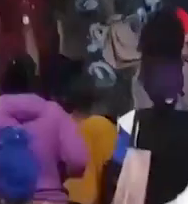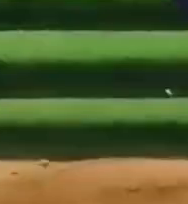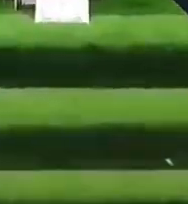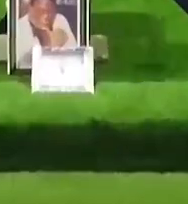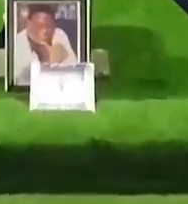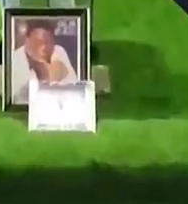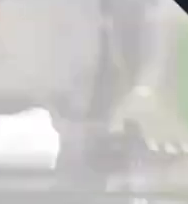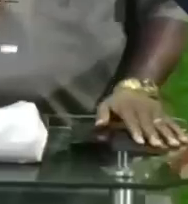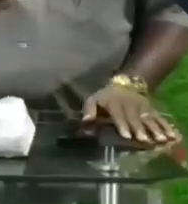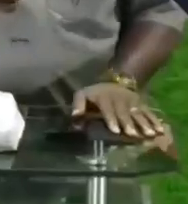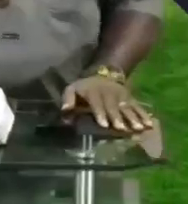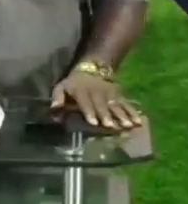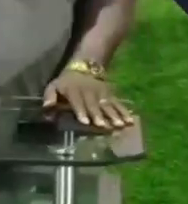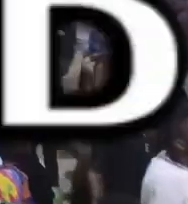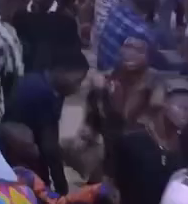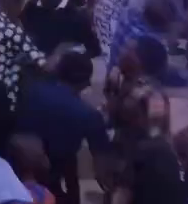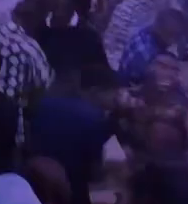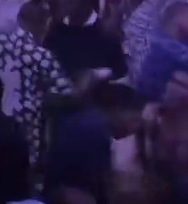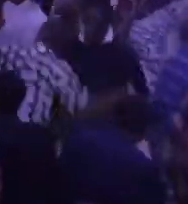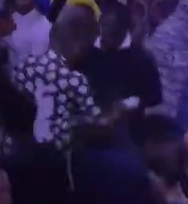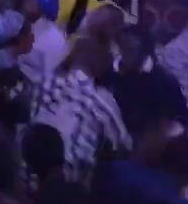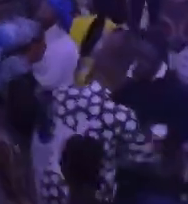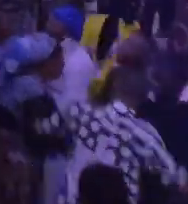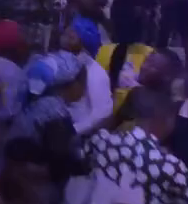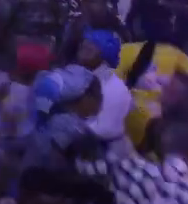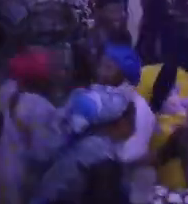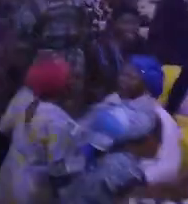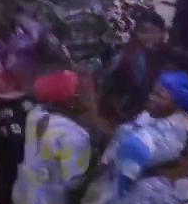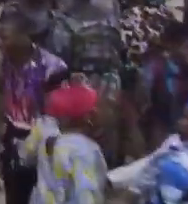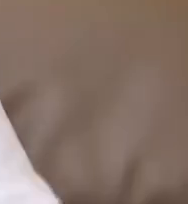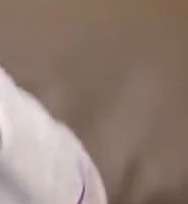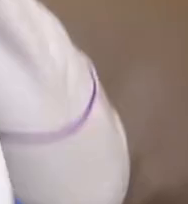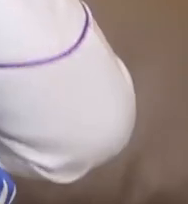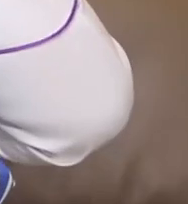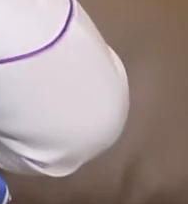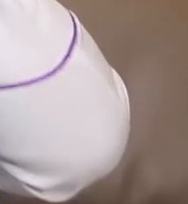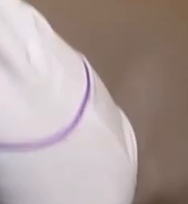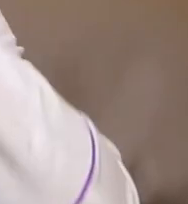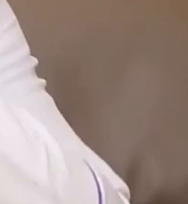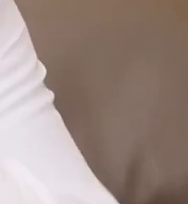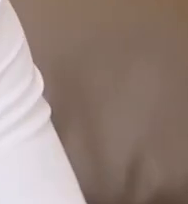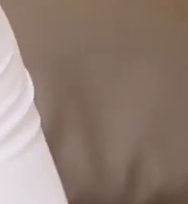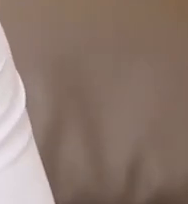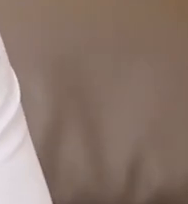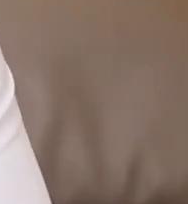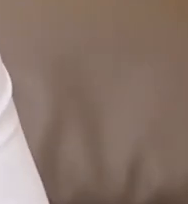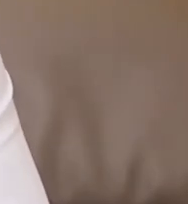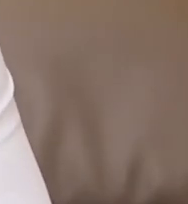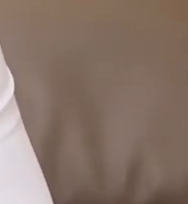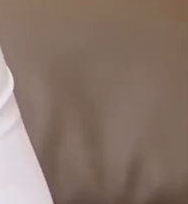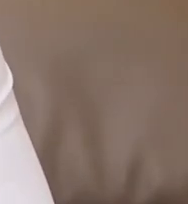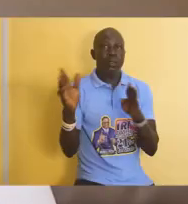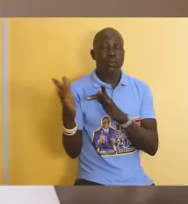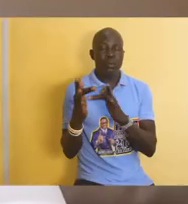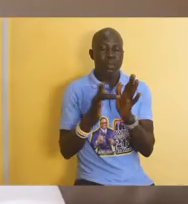òróró yan babasebioba máa dá ọlọ́run àdúrà lórúkọ jésù bàbá ẹ gbọ́ ẹsẹ̀ bíbélì yìí listen to this